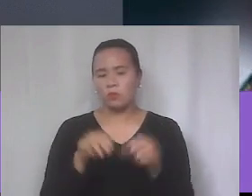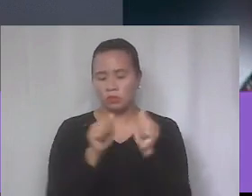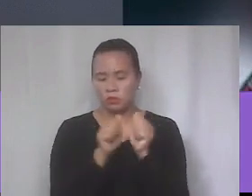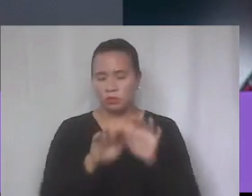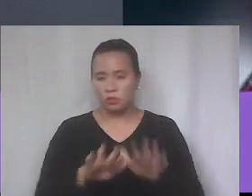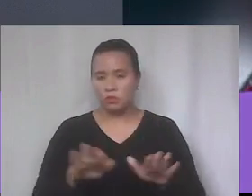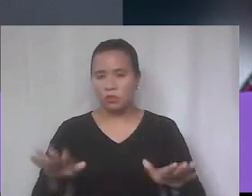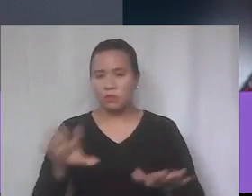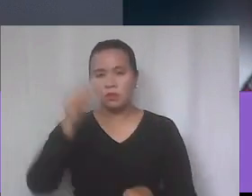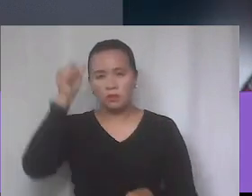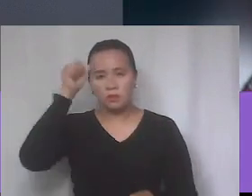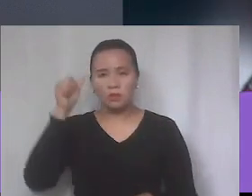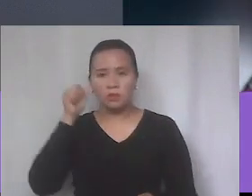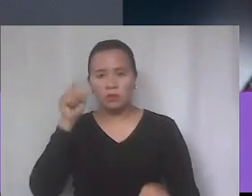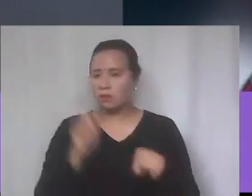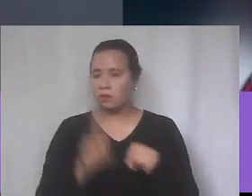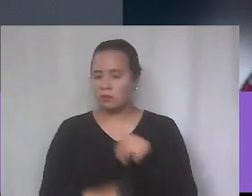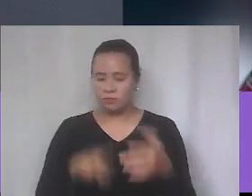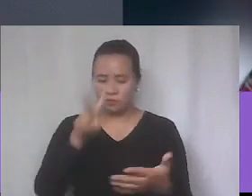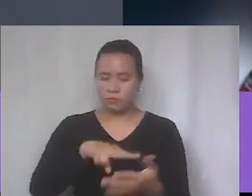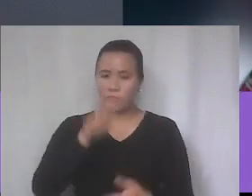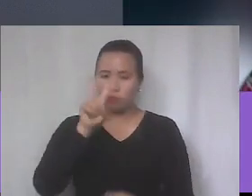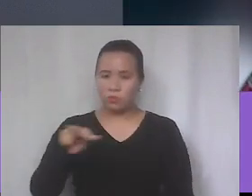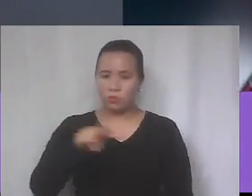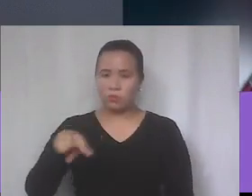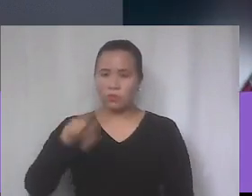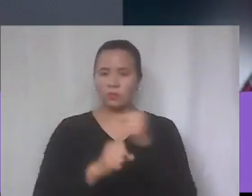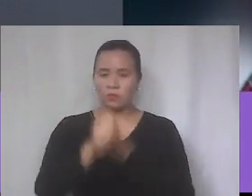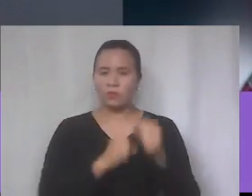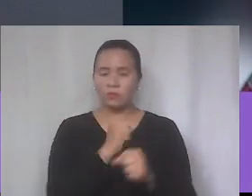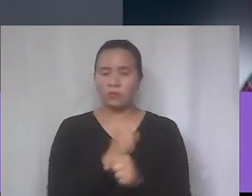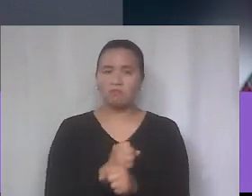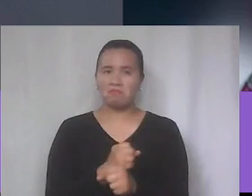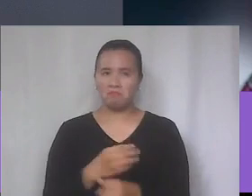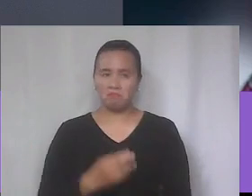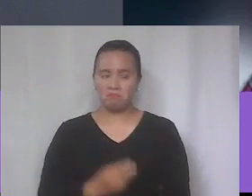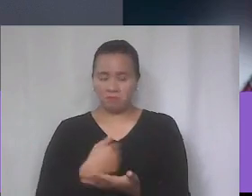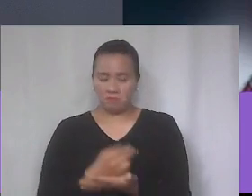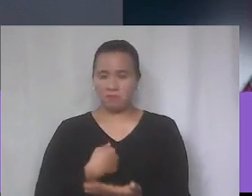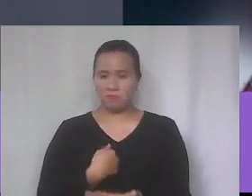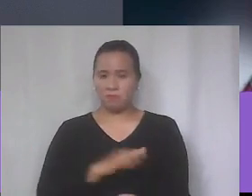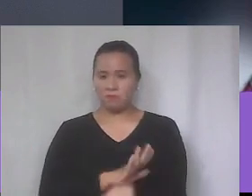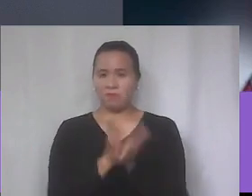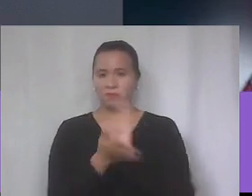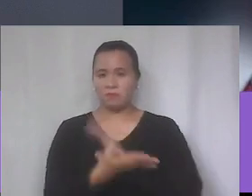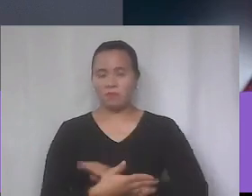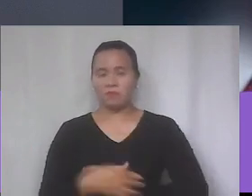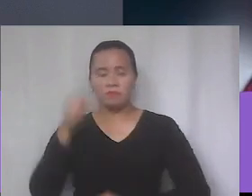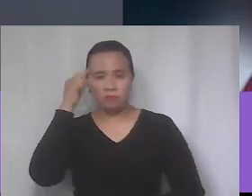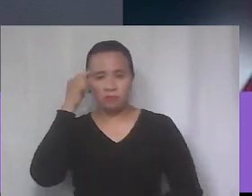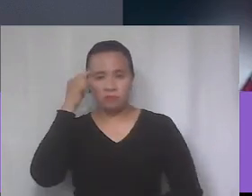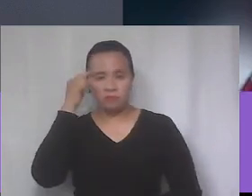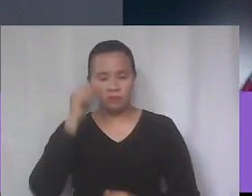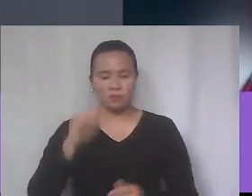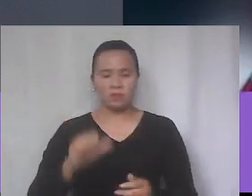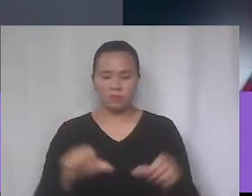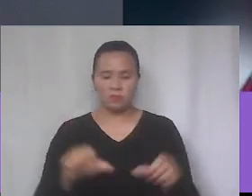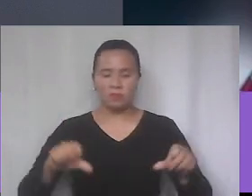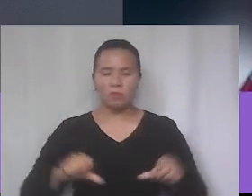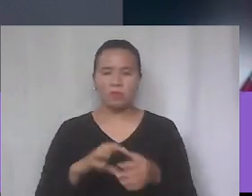22 years has helped me become more mindful of their areas of strengths and weaknesses in reading and